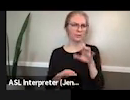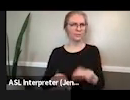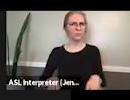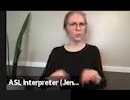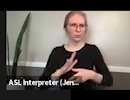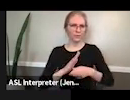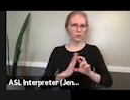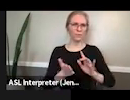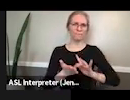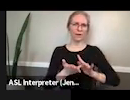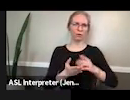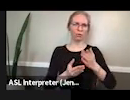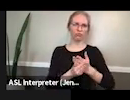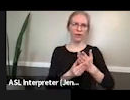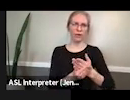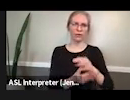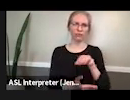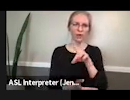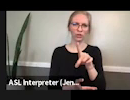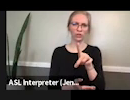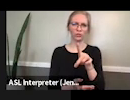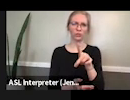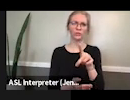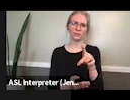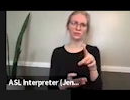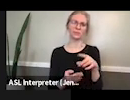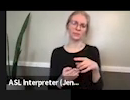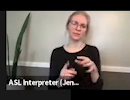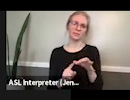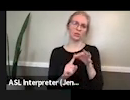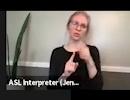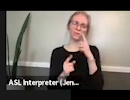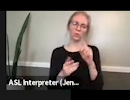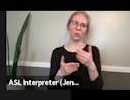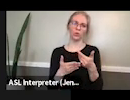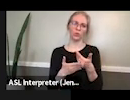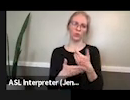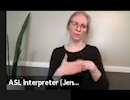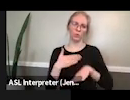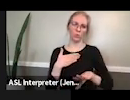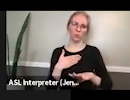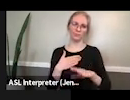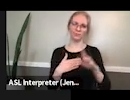I've talked about that, especially the results of newborn hearing screening.